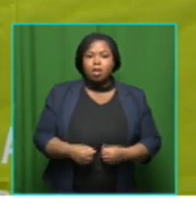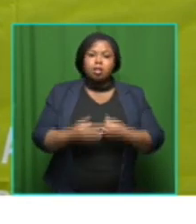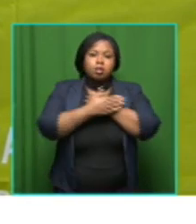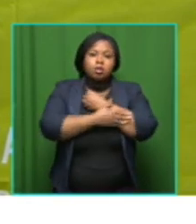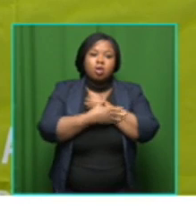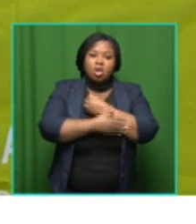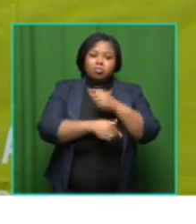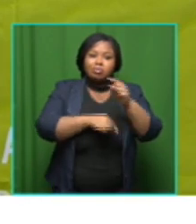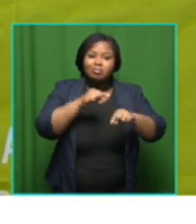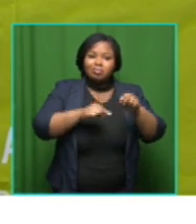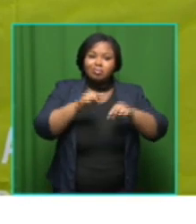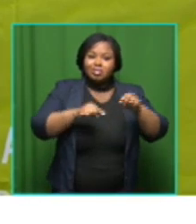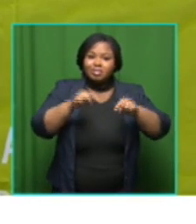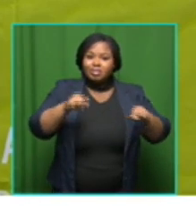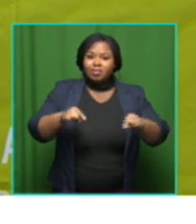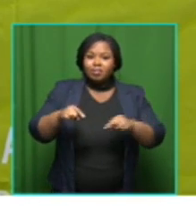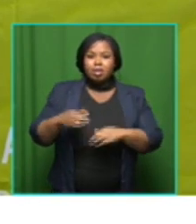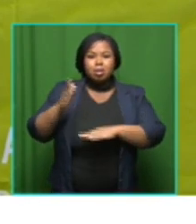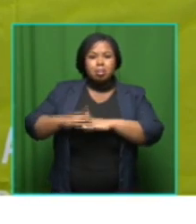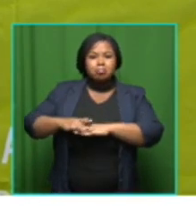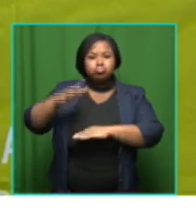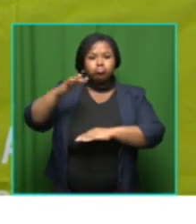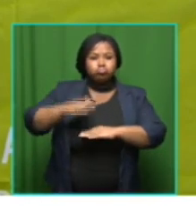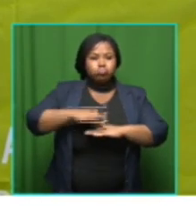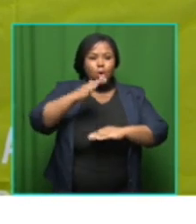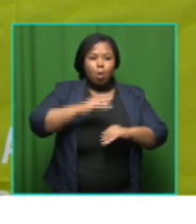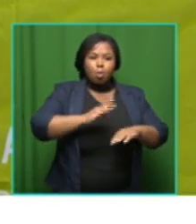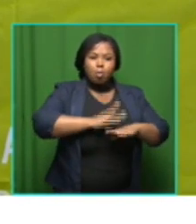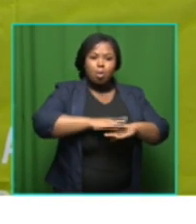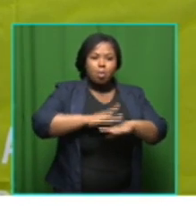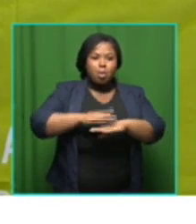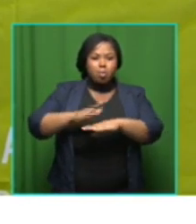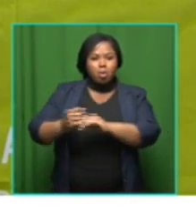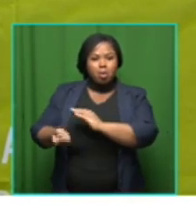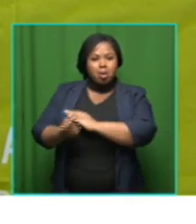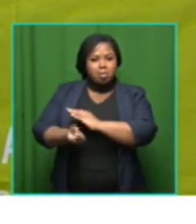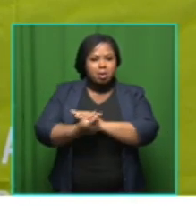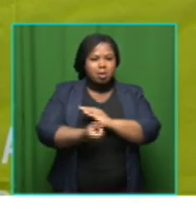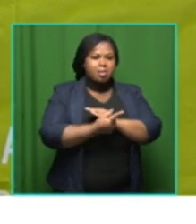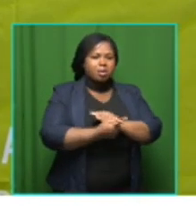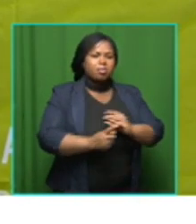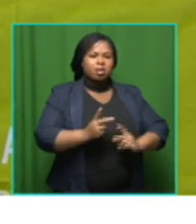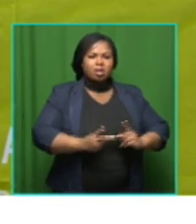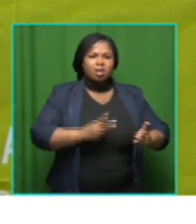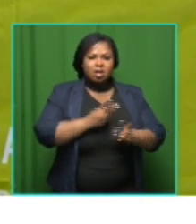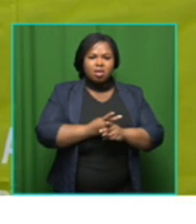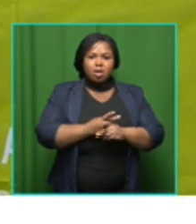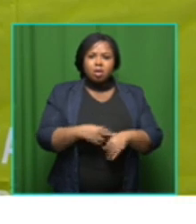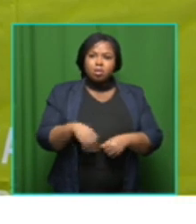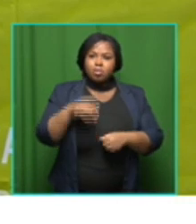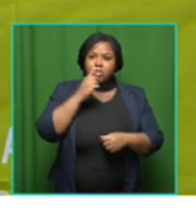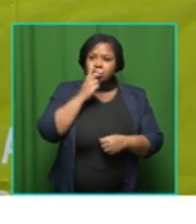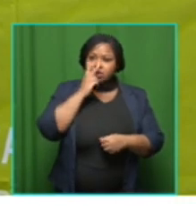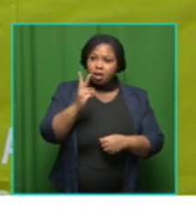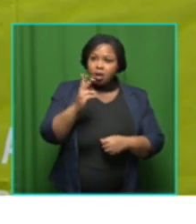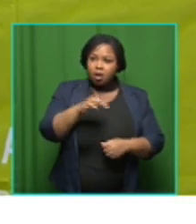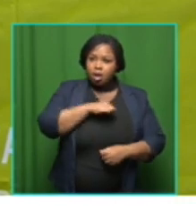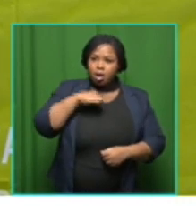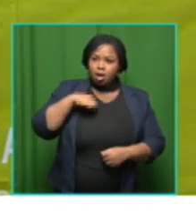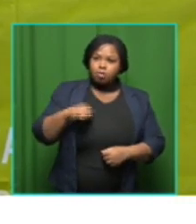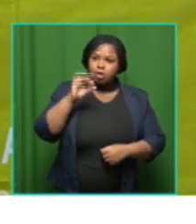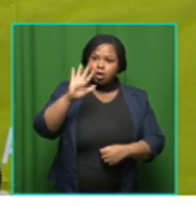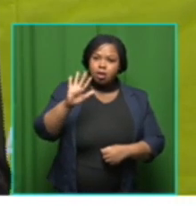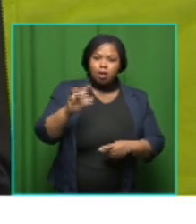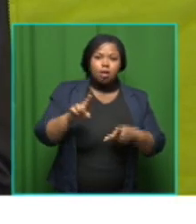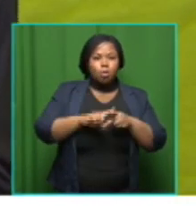we can't see ourselves as different unless we do the basics that have made other countries to succeed. And therefore, we still want to